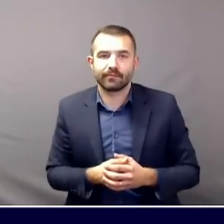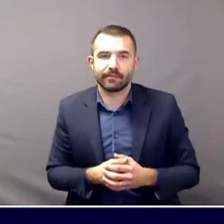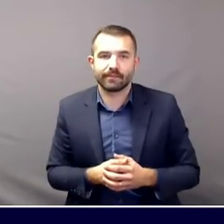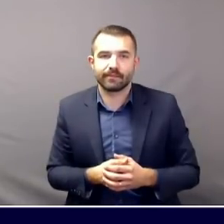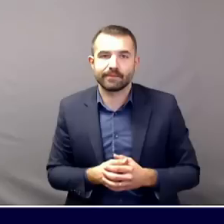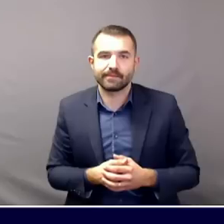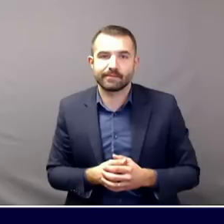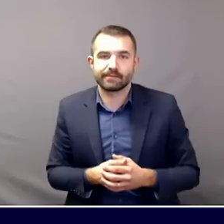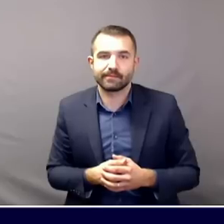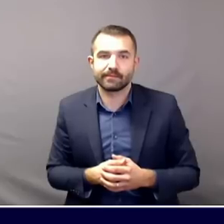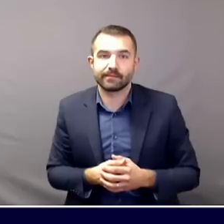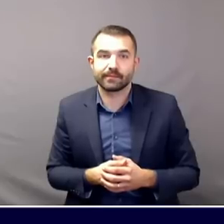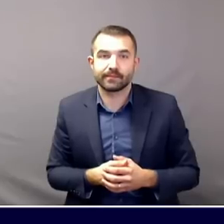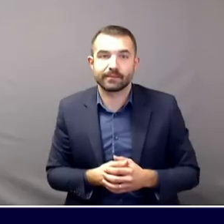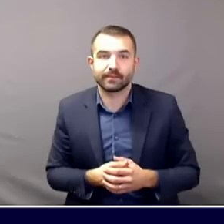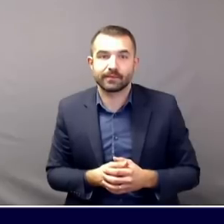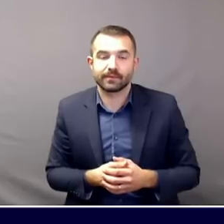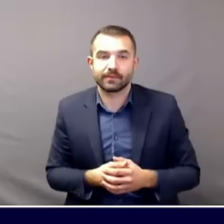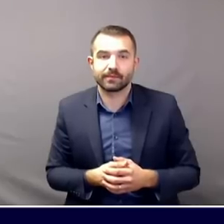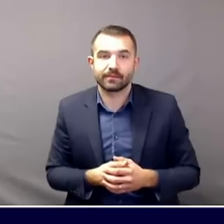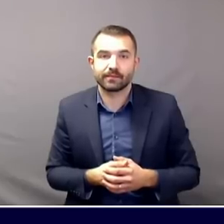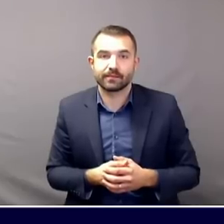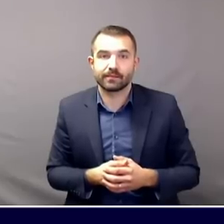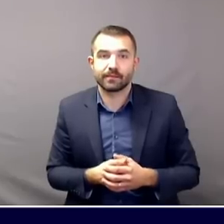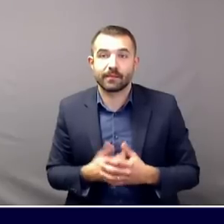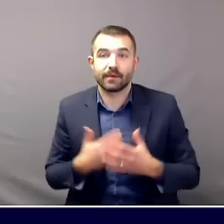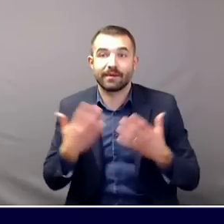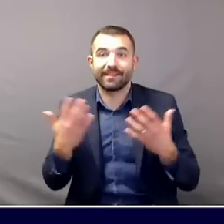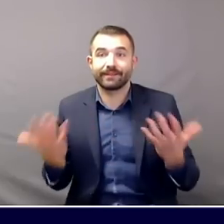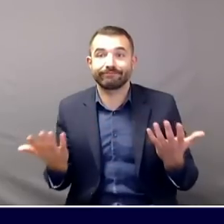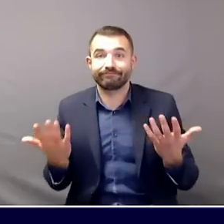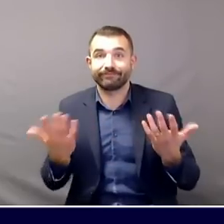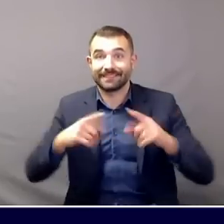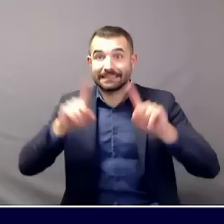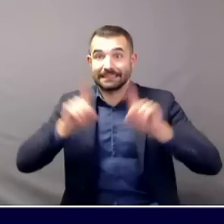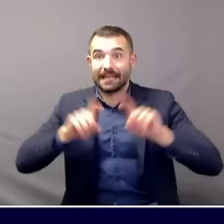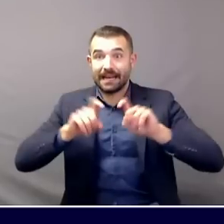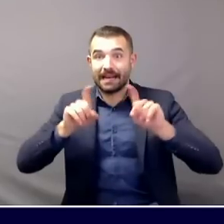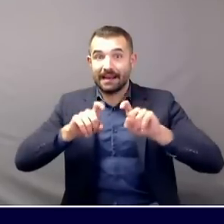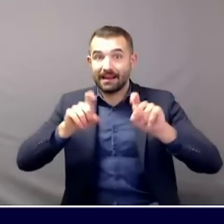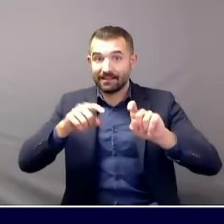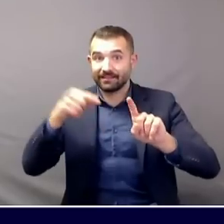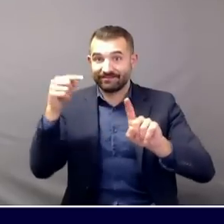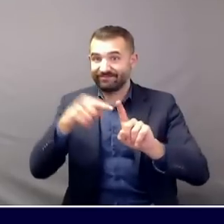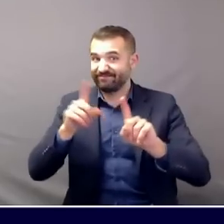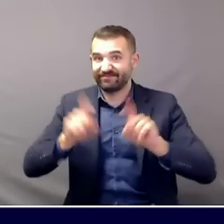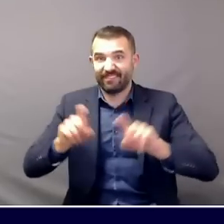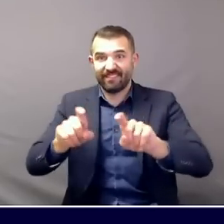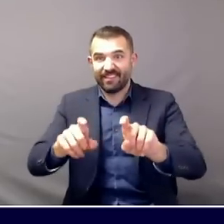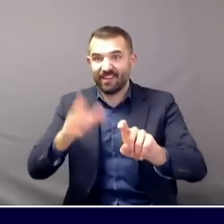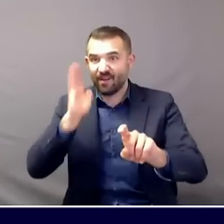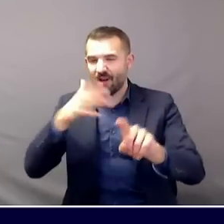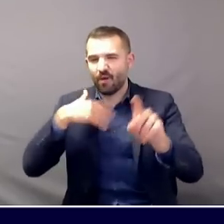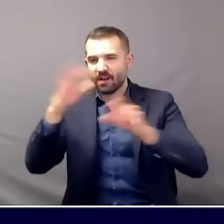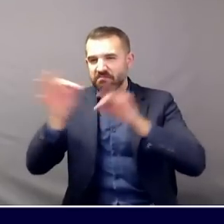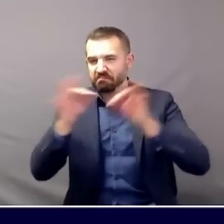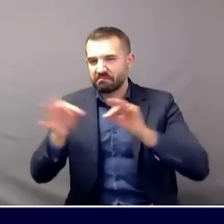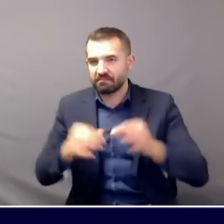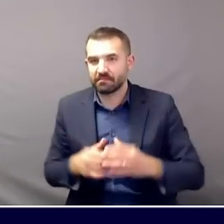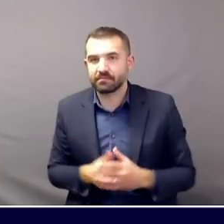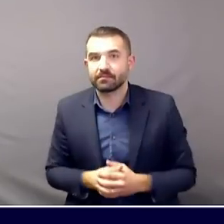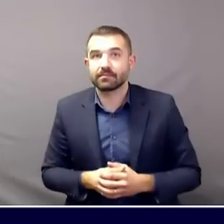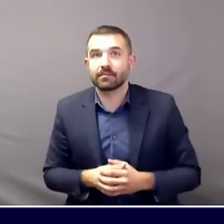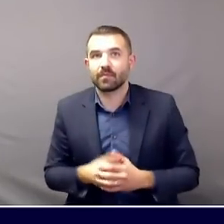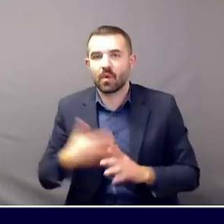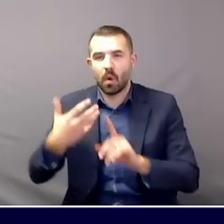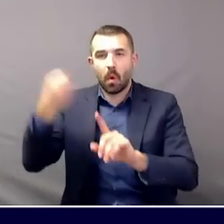One final note with respect to where we are with testing. Before I zoom in on the positivity rates and such things, I'd like to zoom